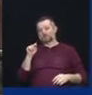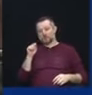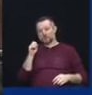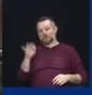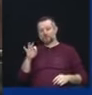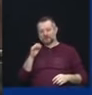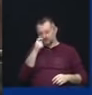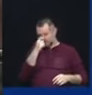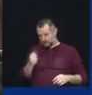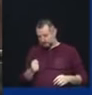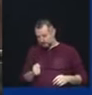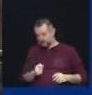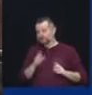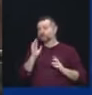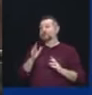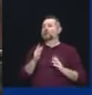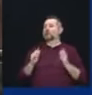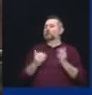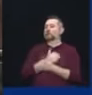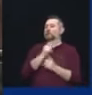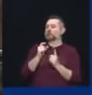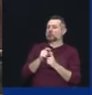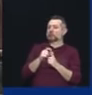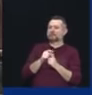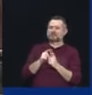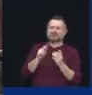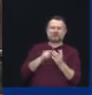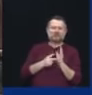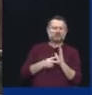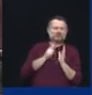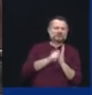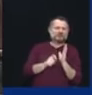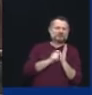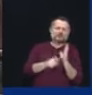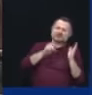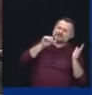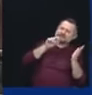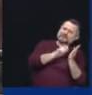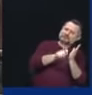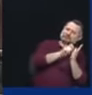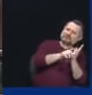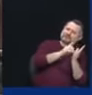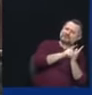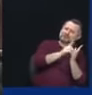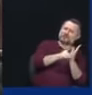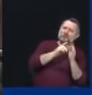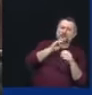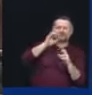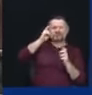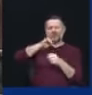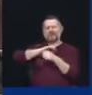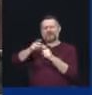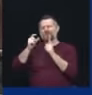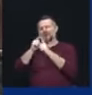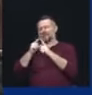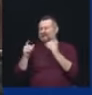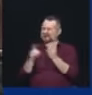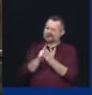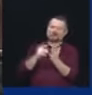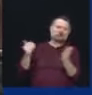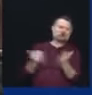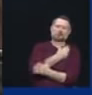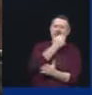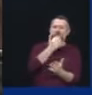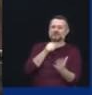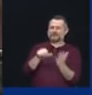Somebody should start a dictionary of COVID terms, right? Variants of interest. Variants. The virus